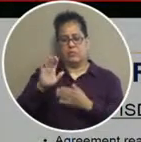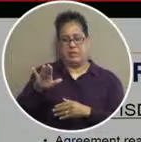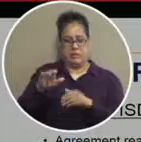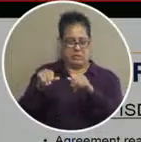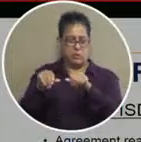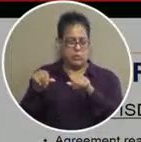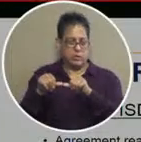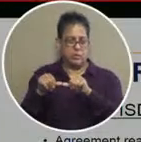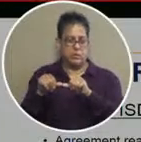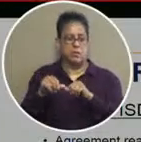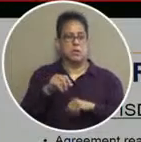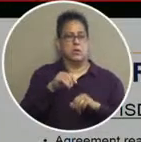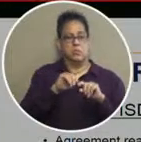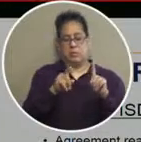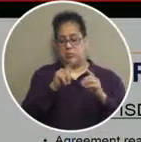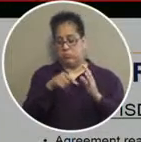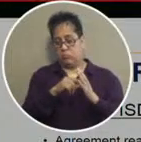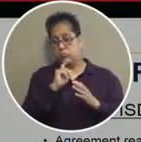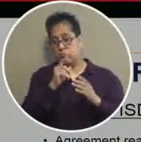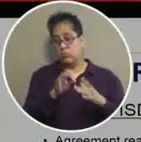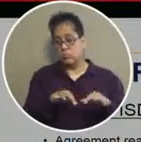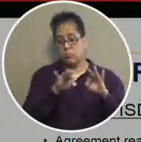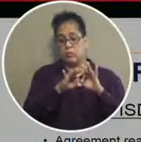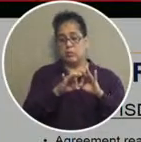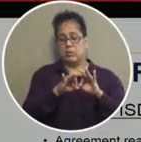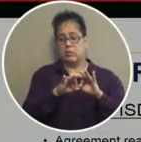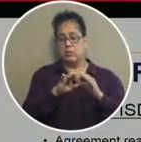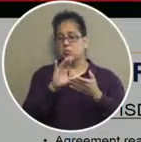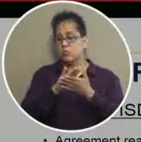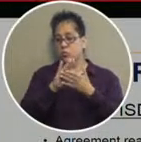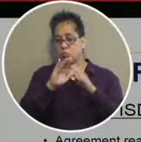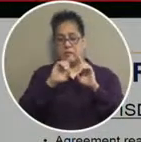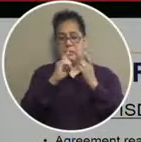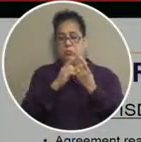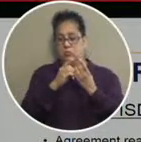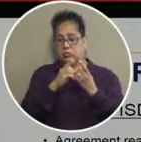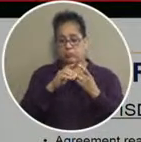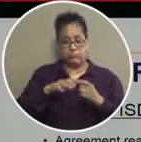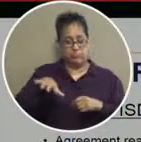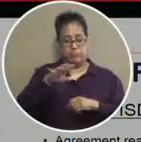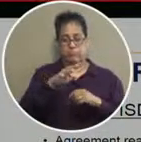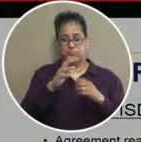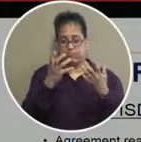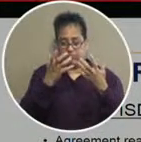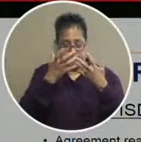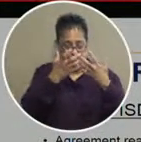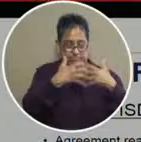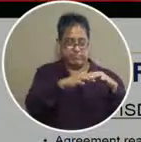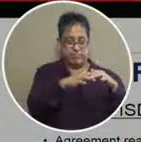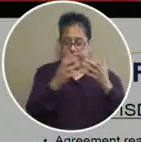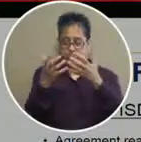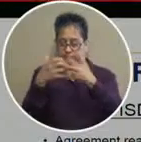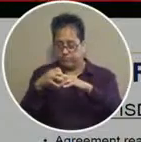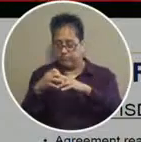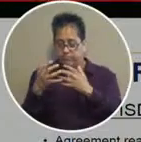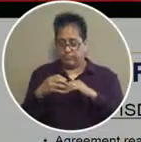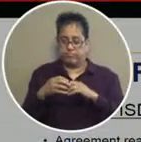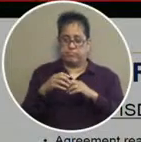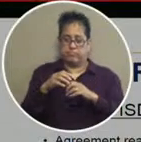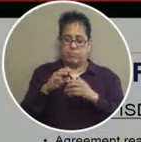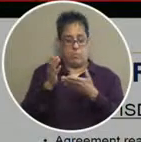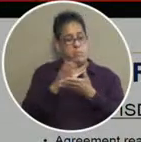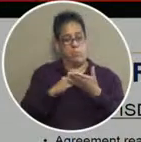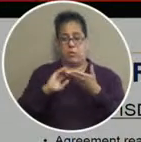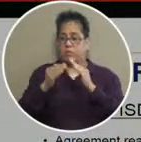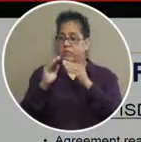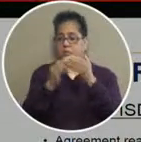areas. But this is really important because, again, the ISDs, are there and integrated into their part of the